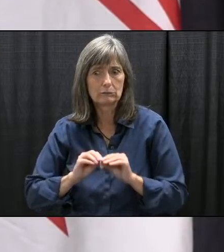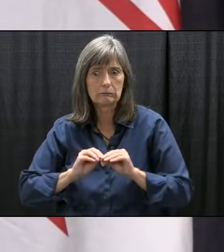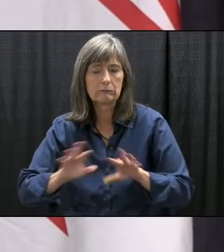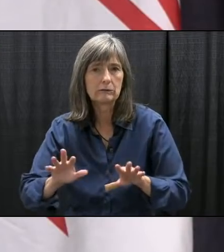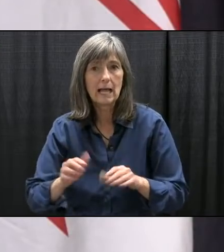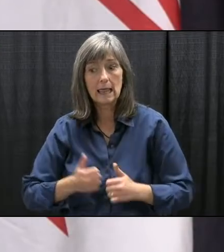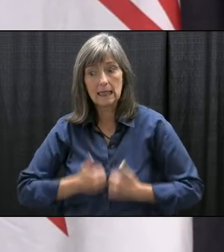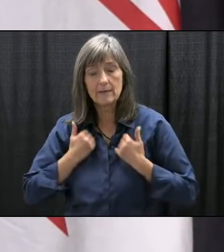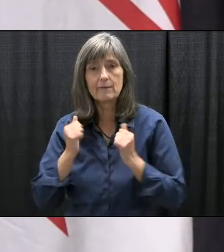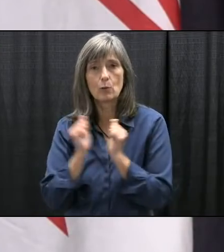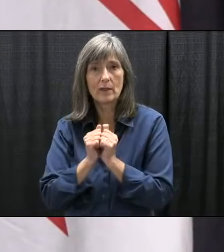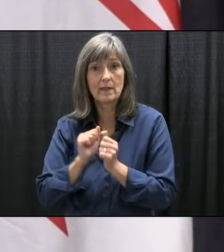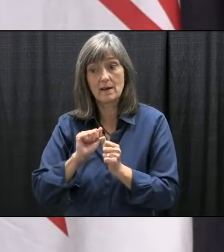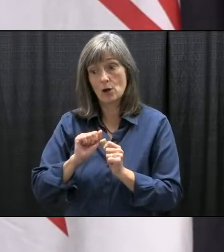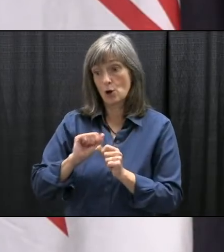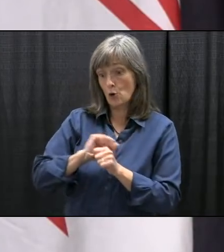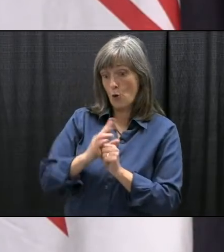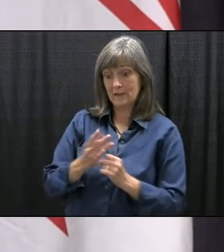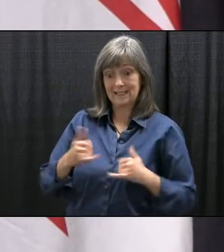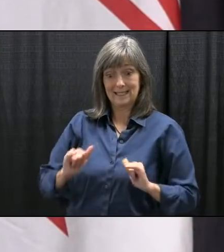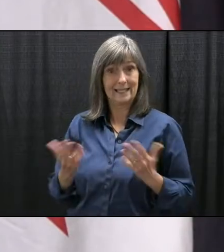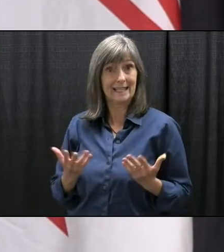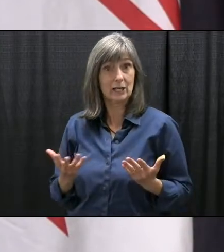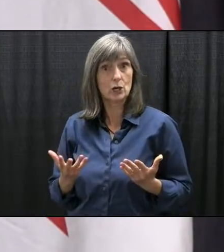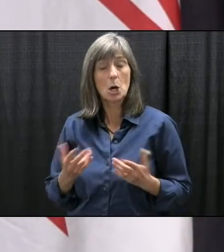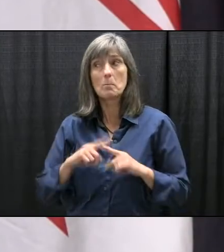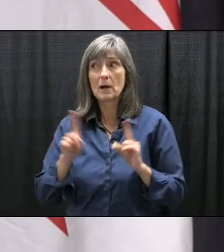with the virus and yet do quite a few of the things that